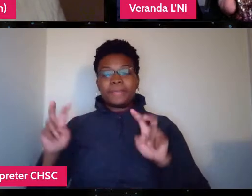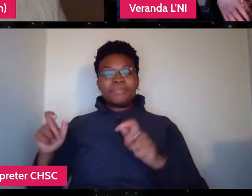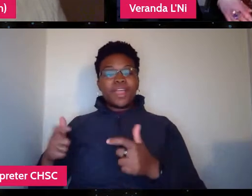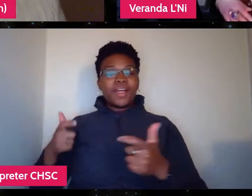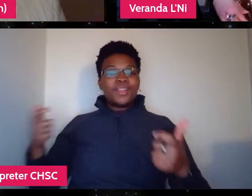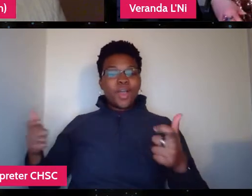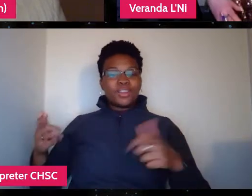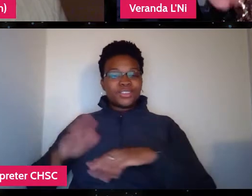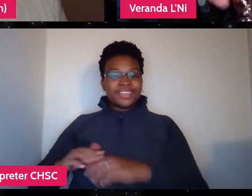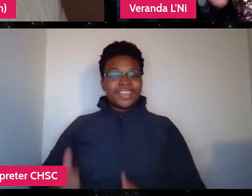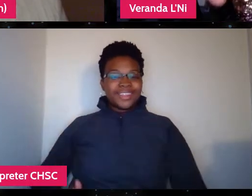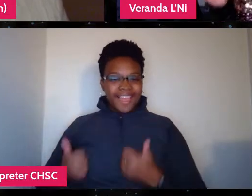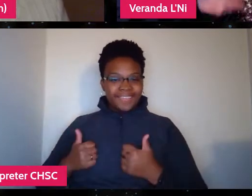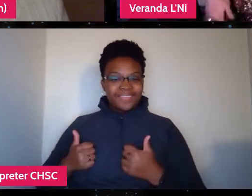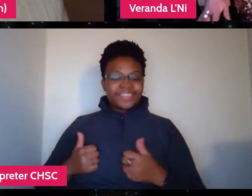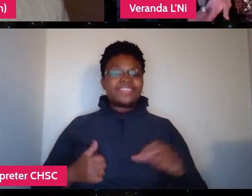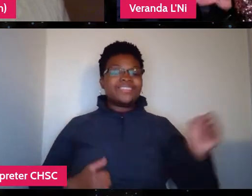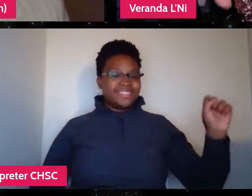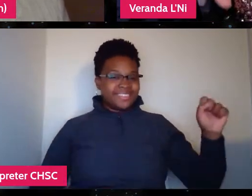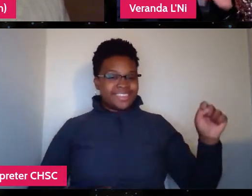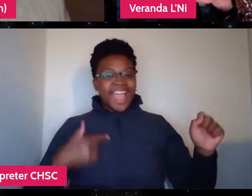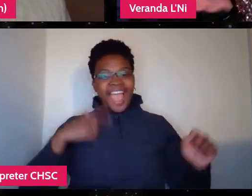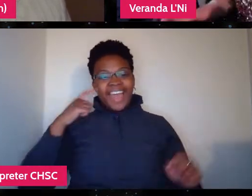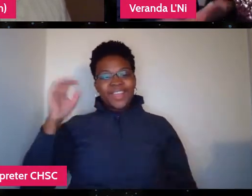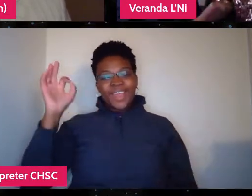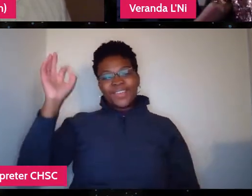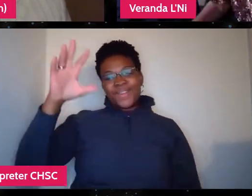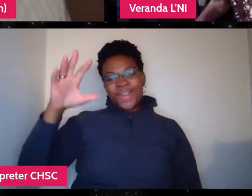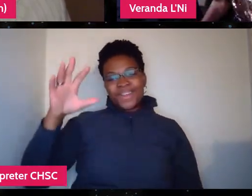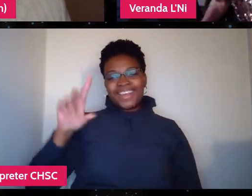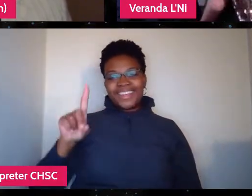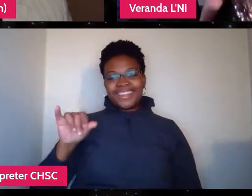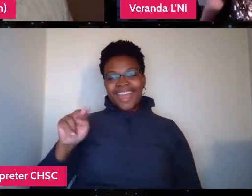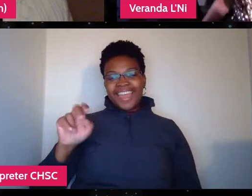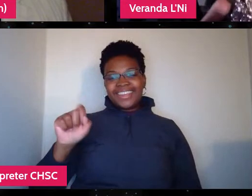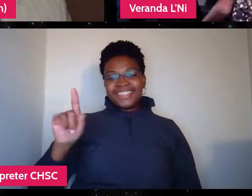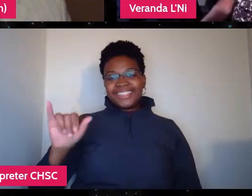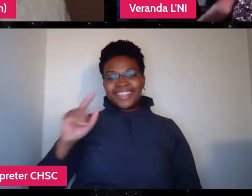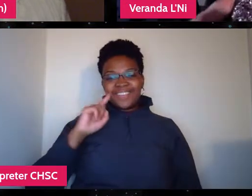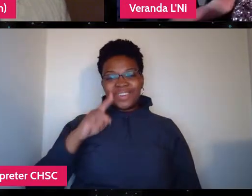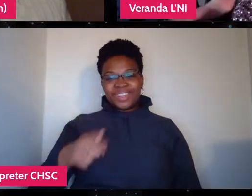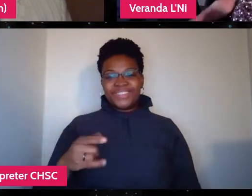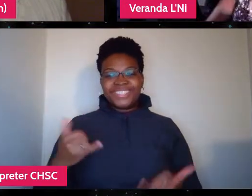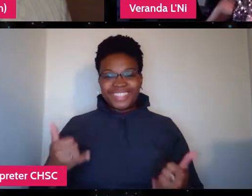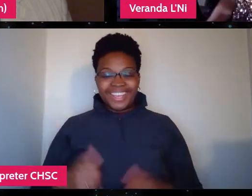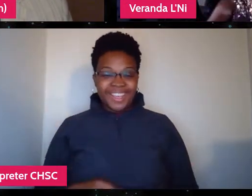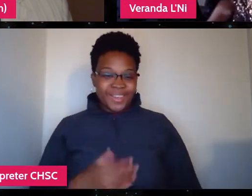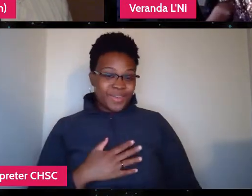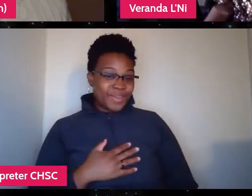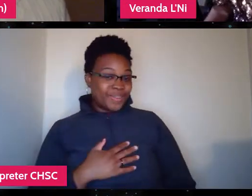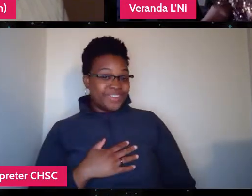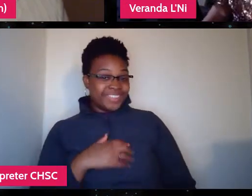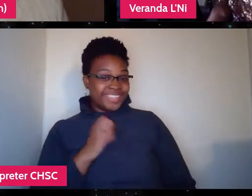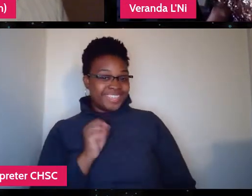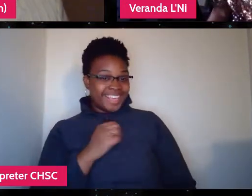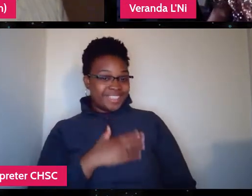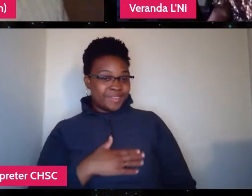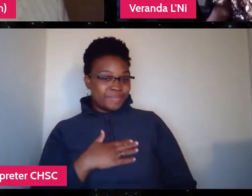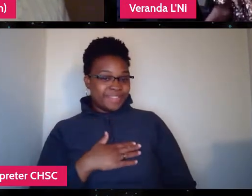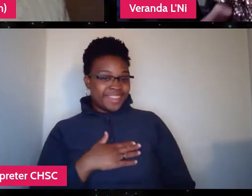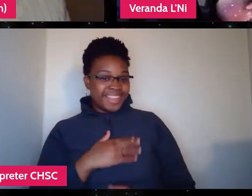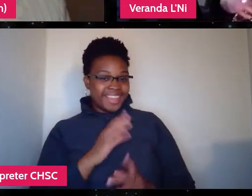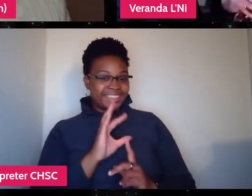Yes, yes, yes. I figured I would throw a little Dynasty here for you today, so. Oh, yes. Some crystals